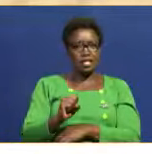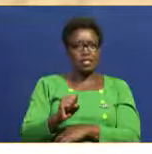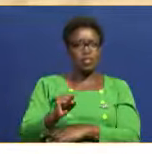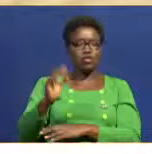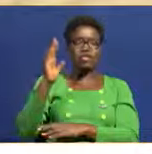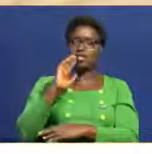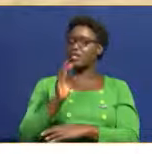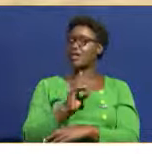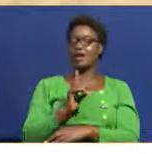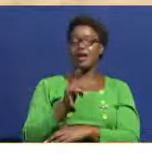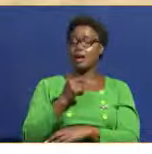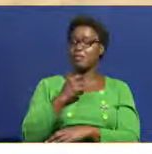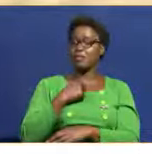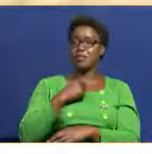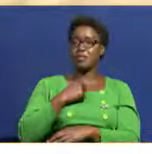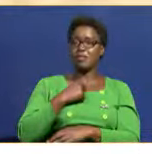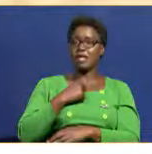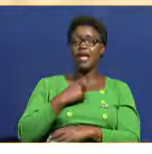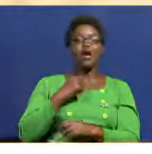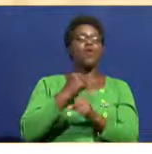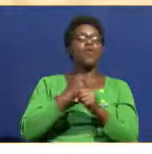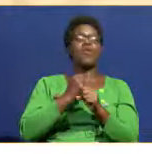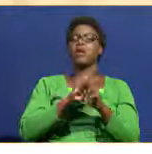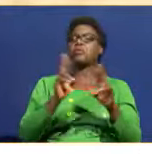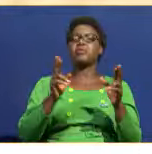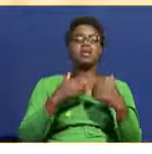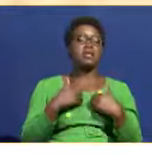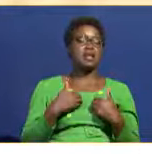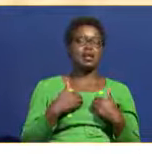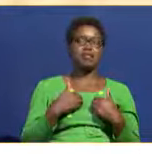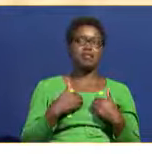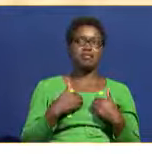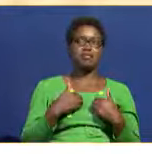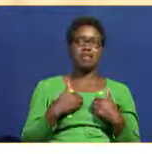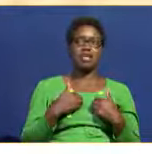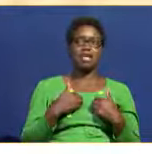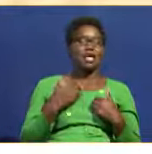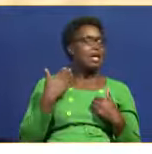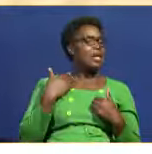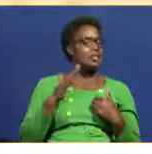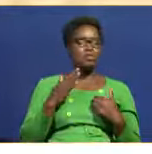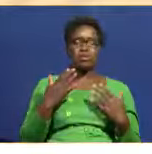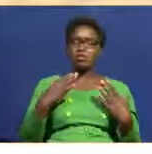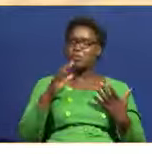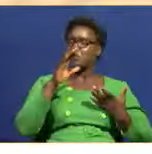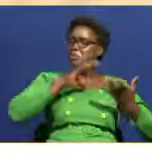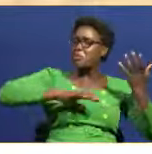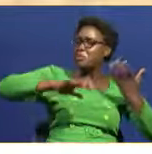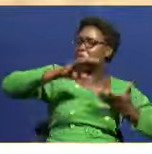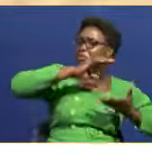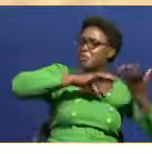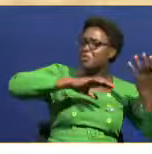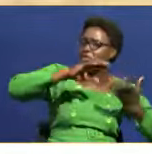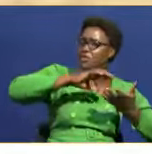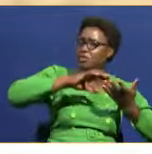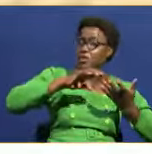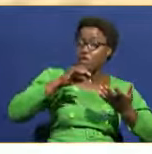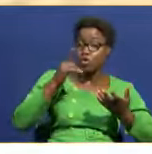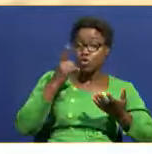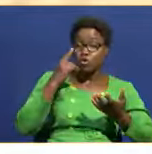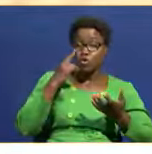nimwambie huyo kiongozi, mimi niko na kazi. Na sitaki watu wachanganyikiwe.